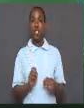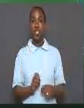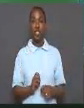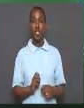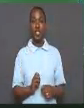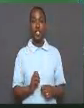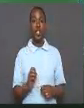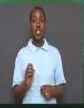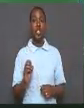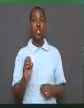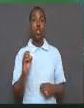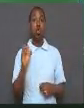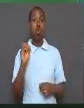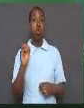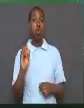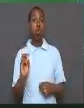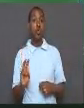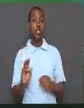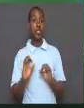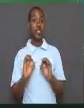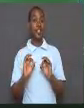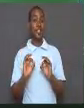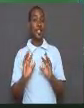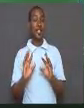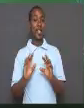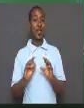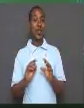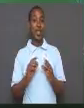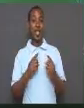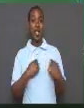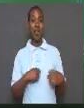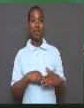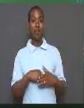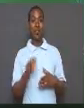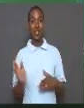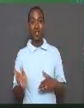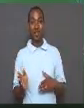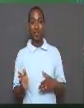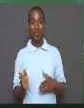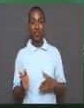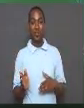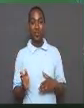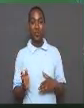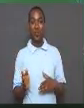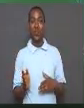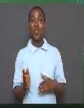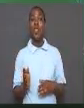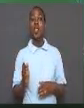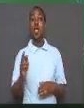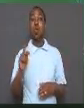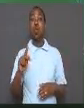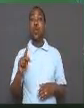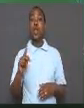move deoxygenated blood towards the heart, with the exception of pulmonary